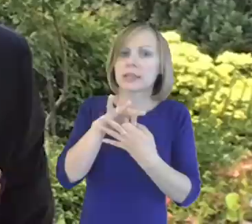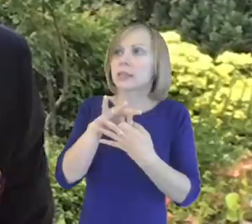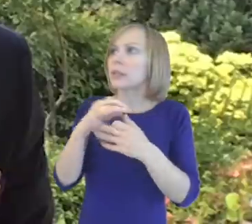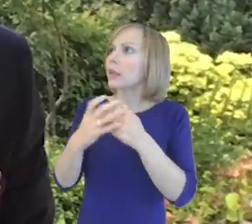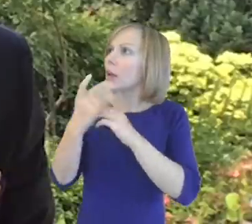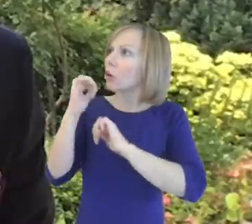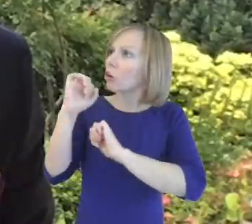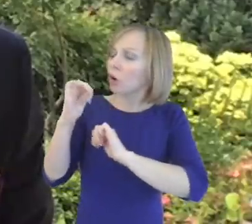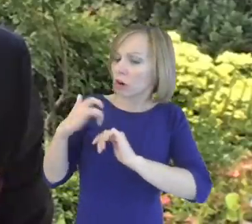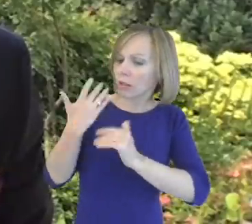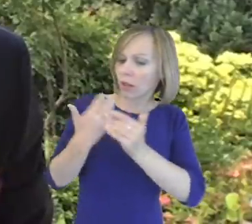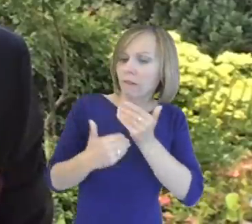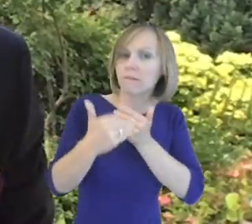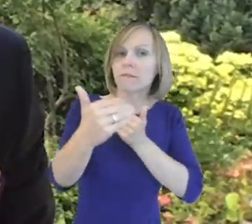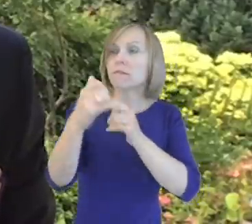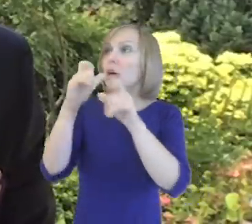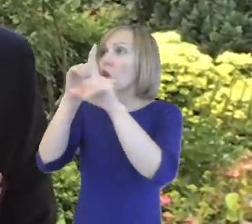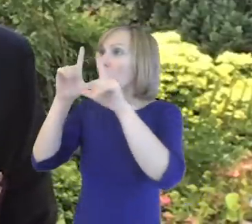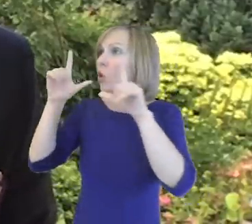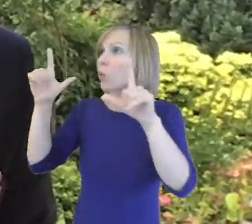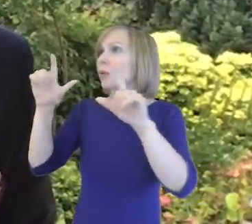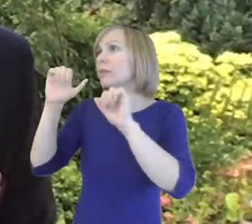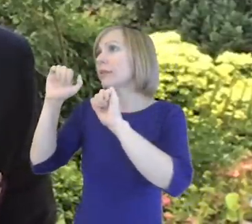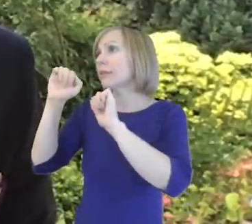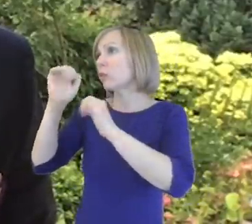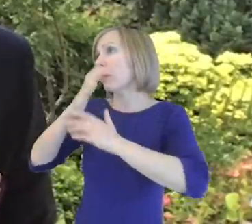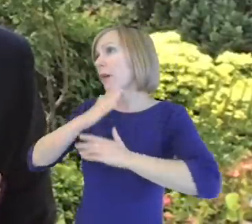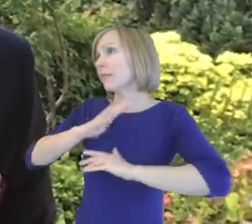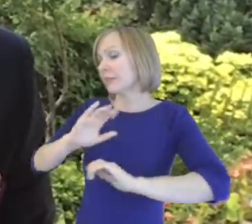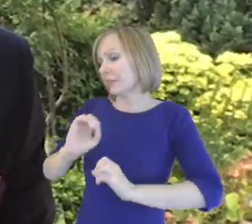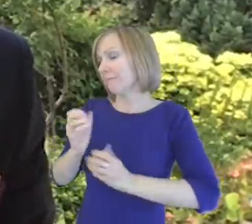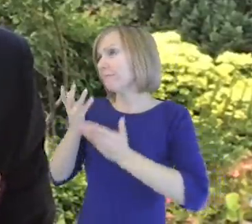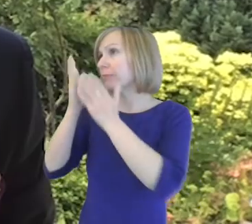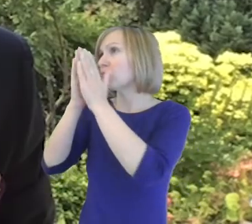Lord, in thy mercy, hear our prayer.